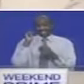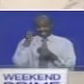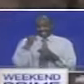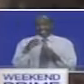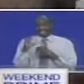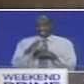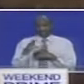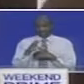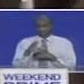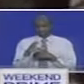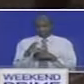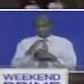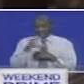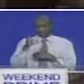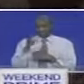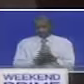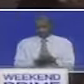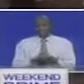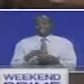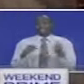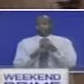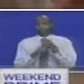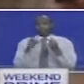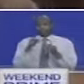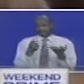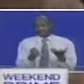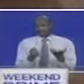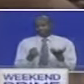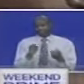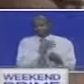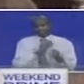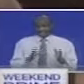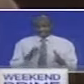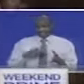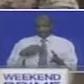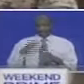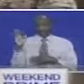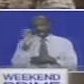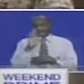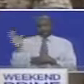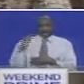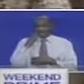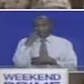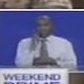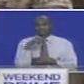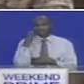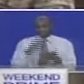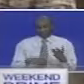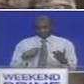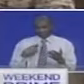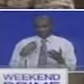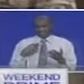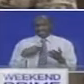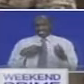develop. In support of the senators, Wiper Democratic leader Kalonzo Musyoka had also called for a referendum